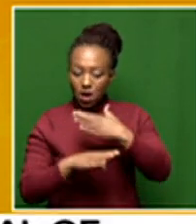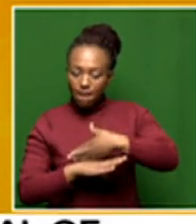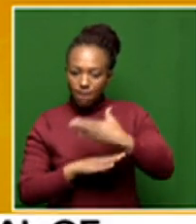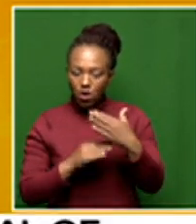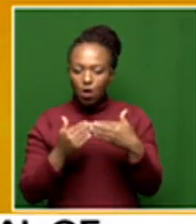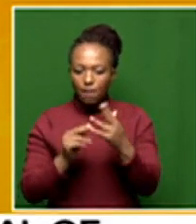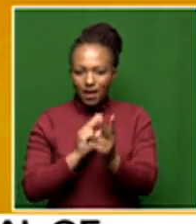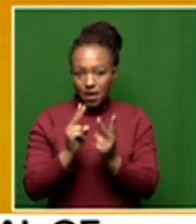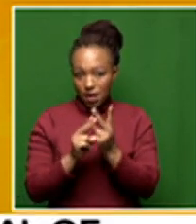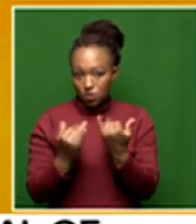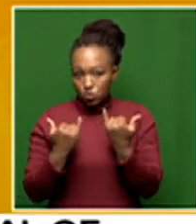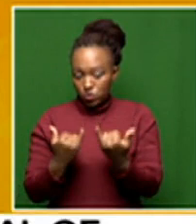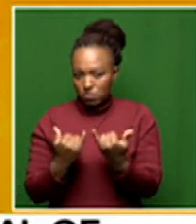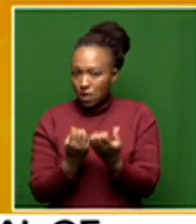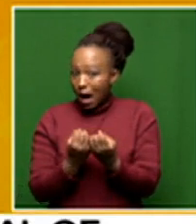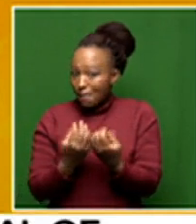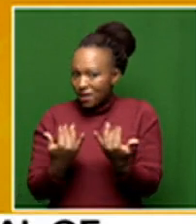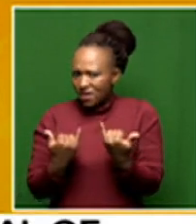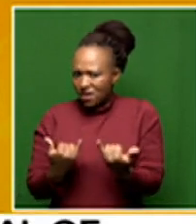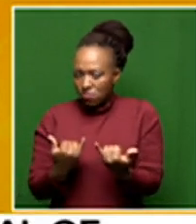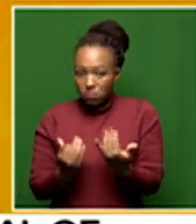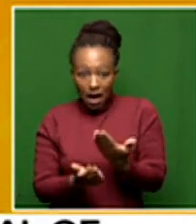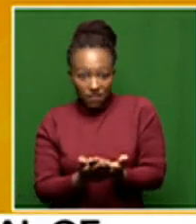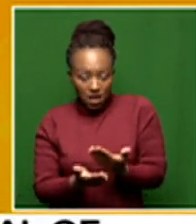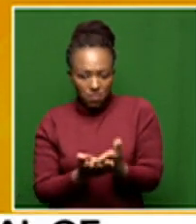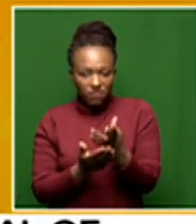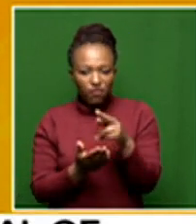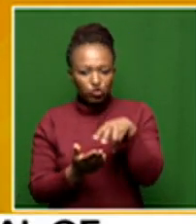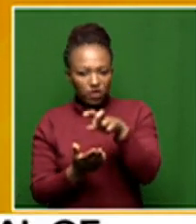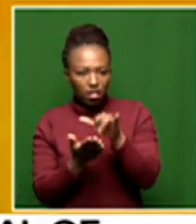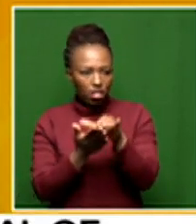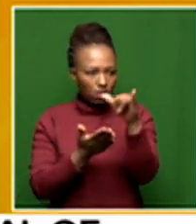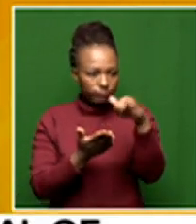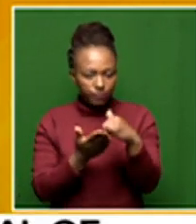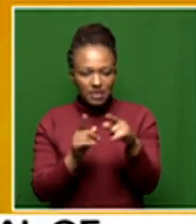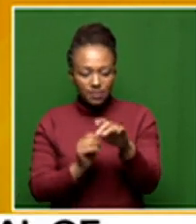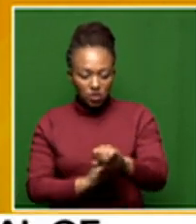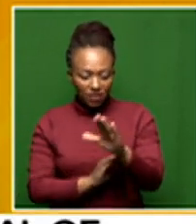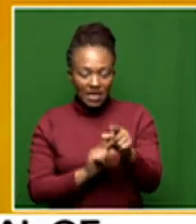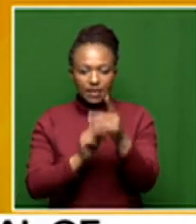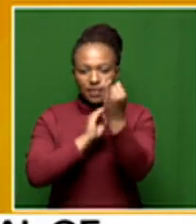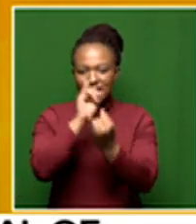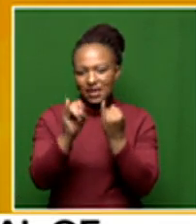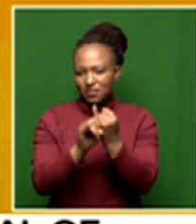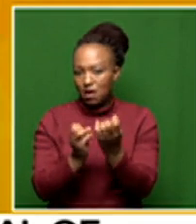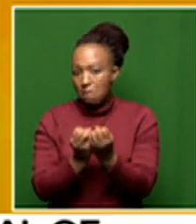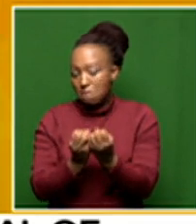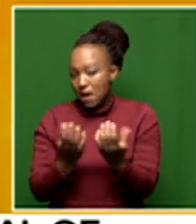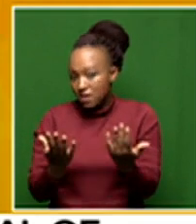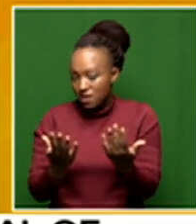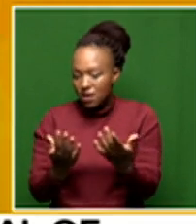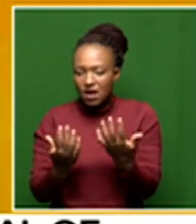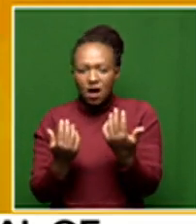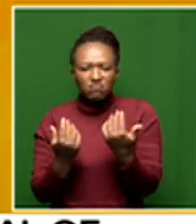reopening up today, how many are actually going to be available to travel on both locally and beyond South Africa? And what is the